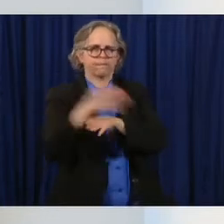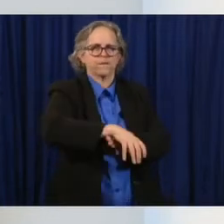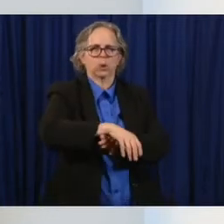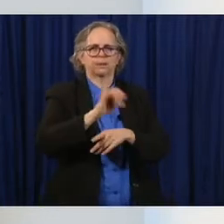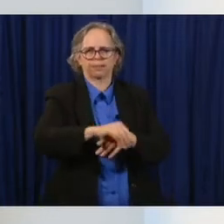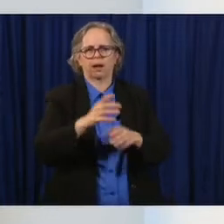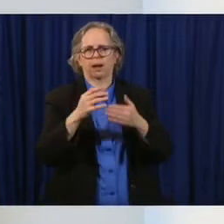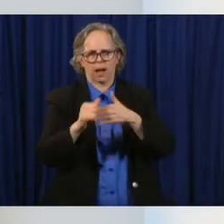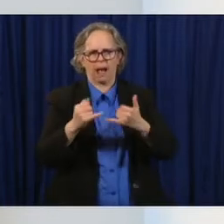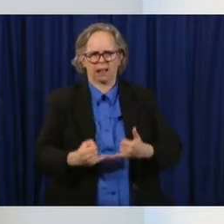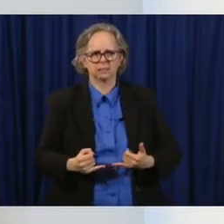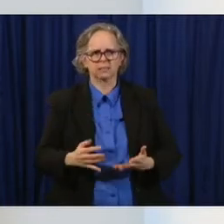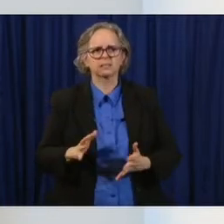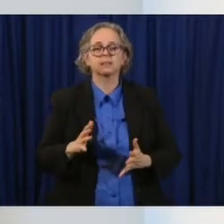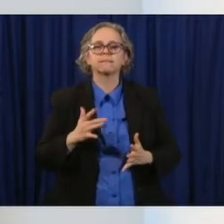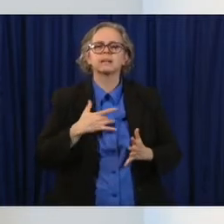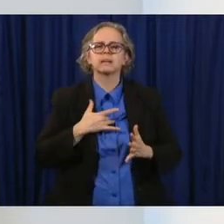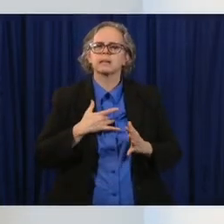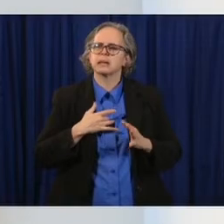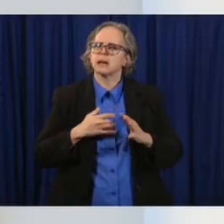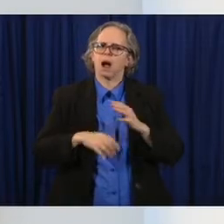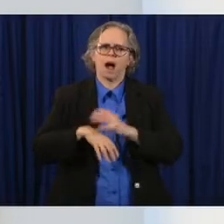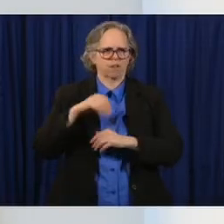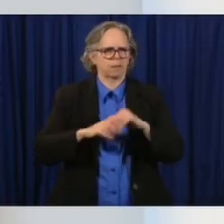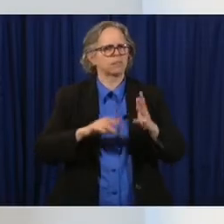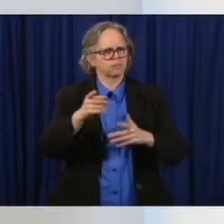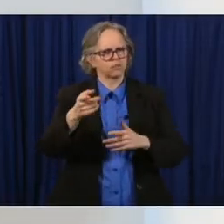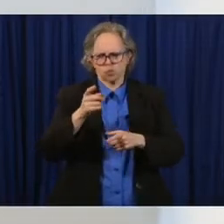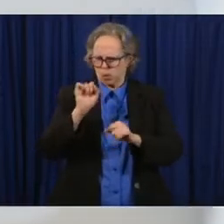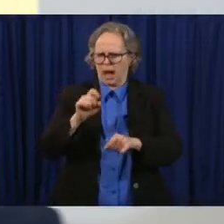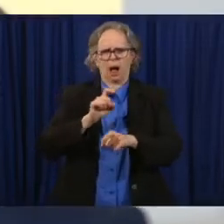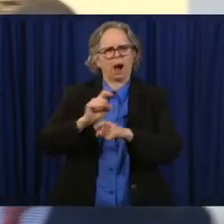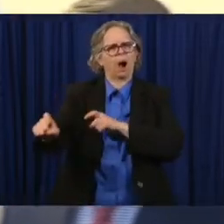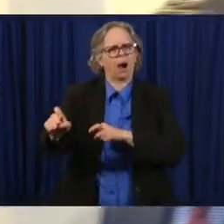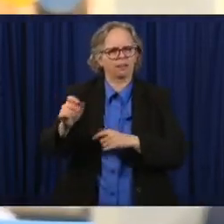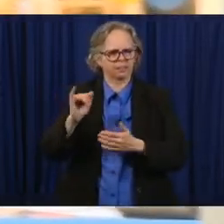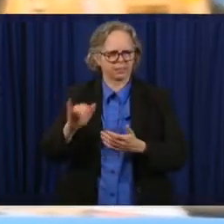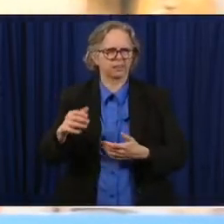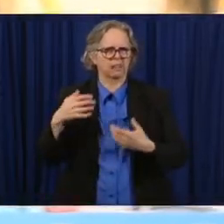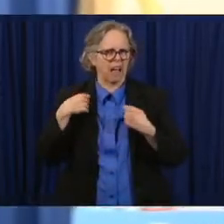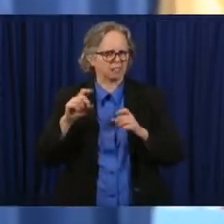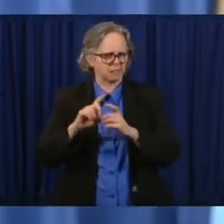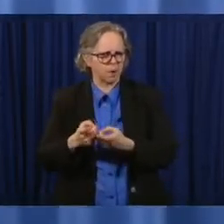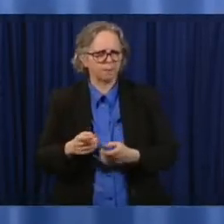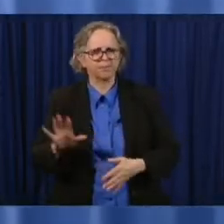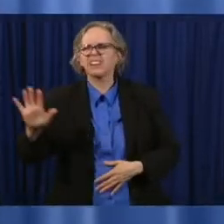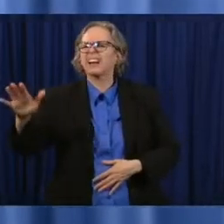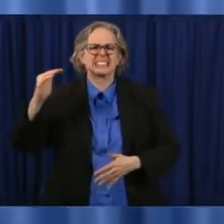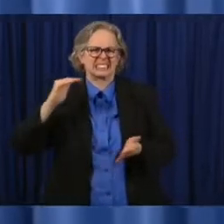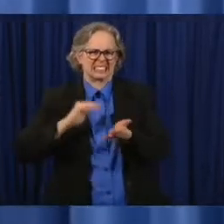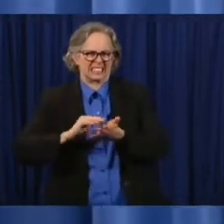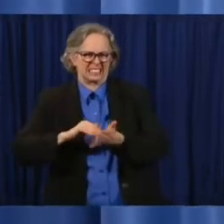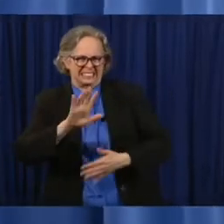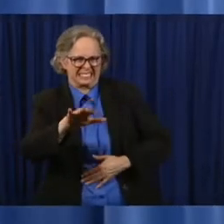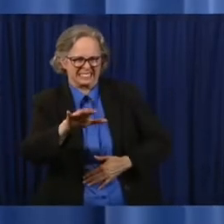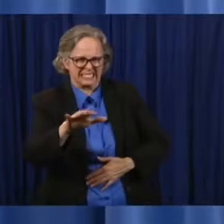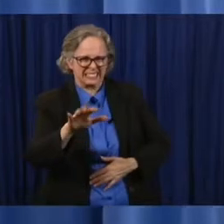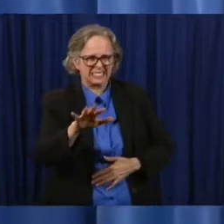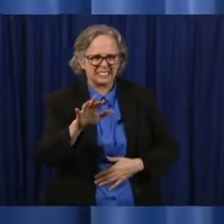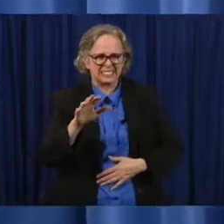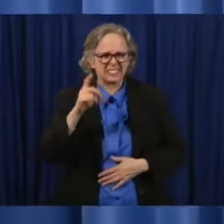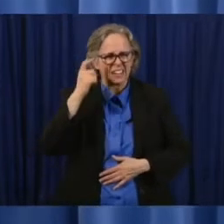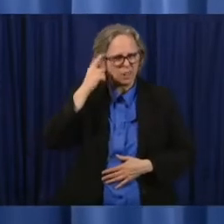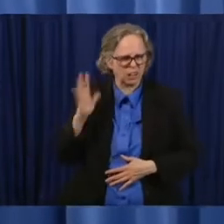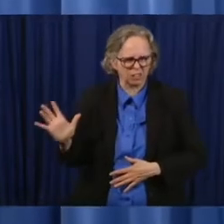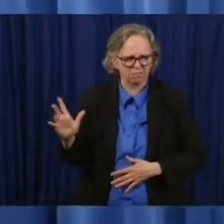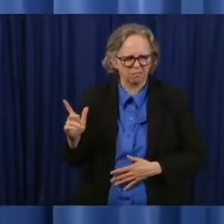department and making sure that that happens. Let me just add, Jim, to that. John said that many businesses have done a